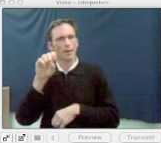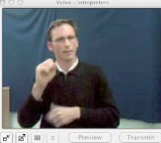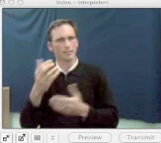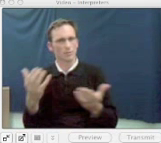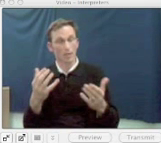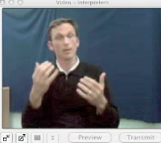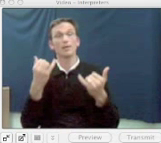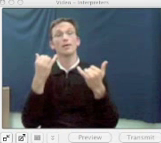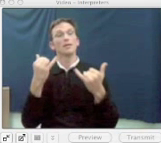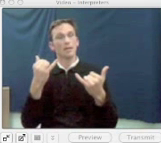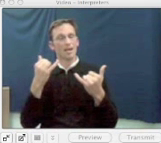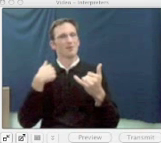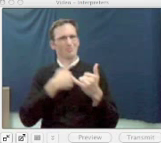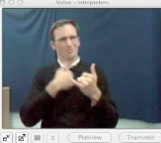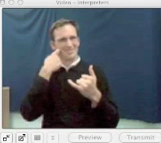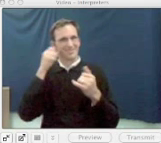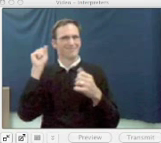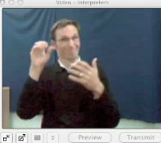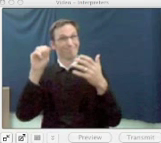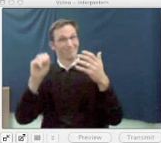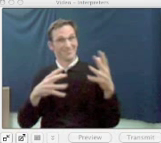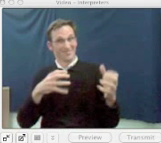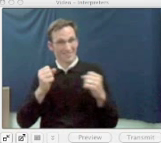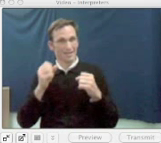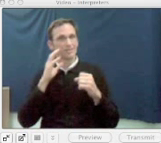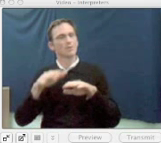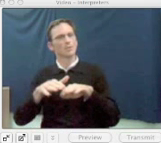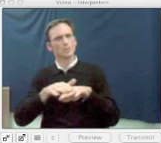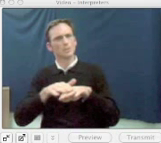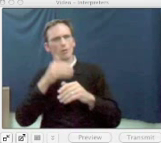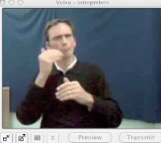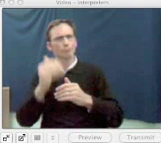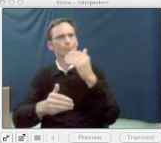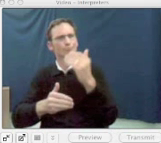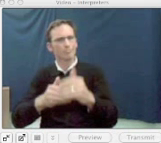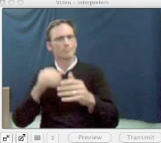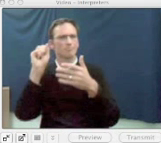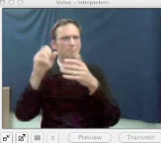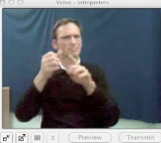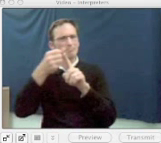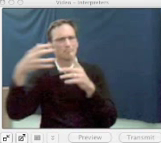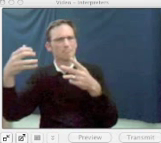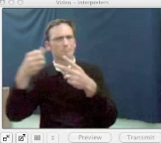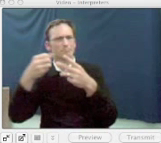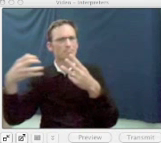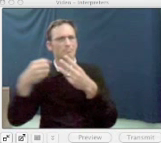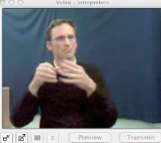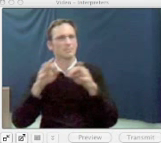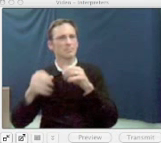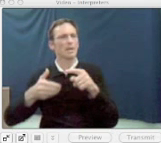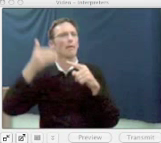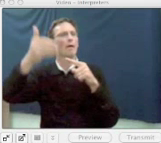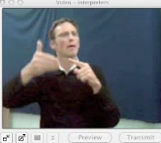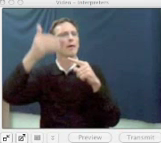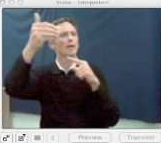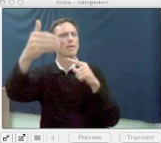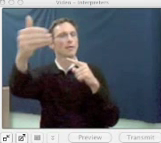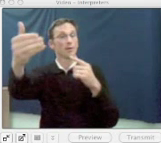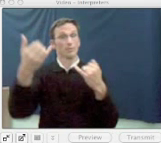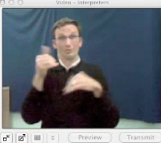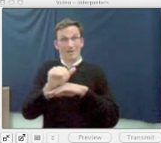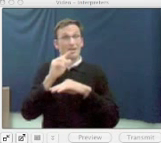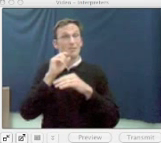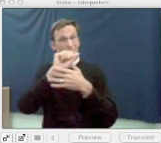slower throughout the time we have together. Not tonight, but throughout the time we have together. So what we've proposed is that you can look at